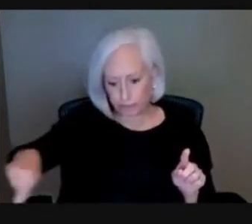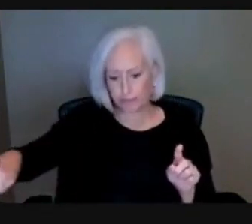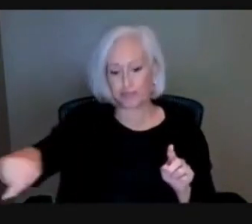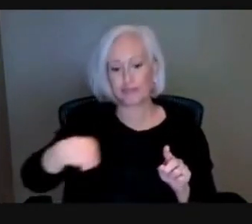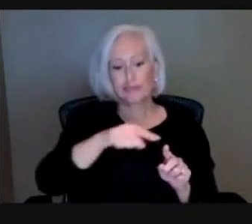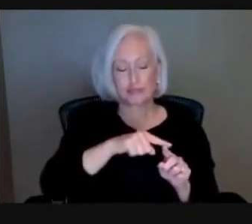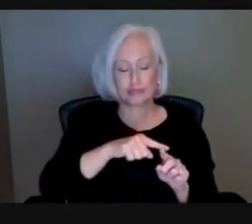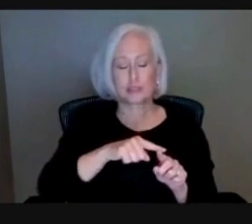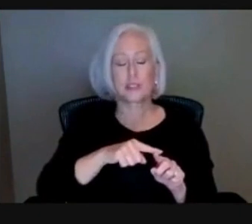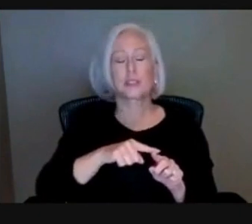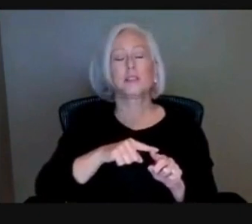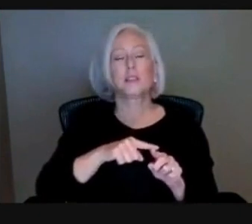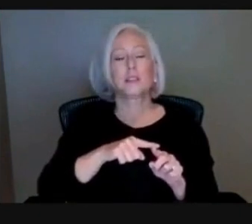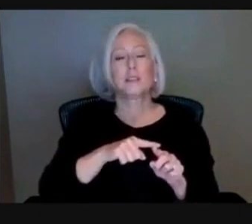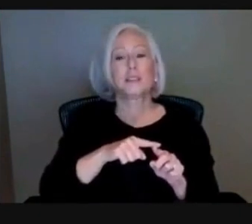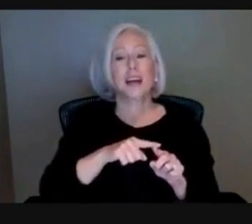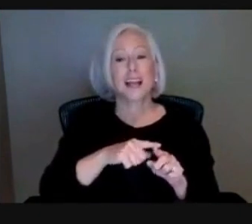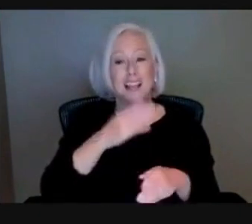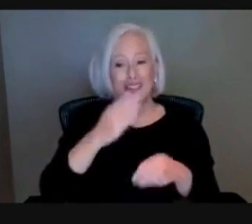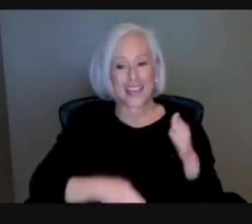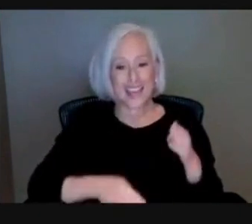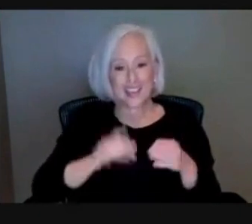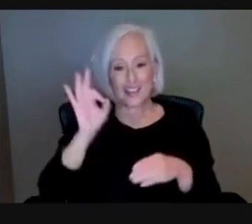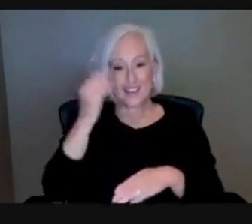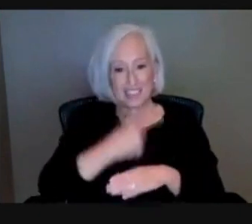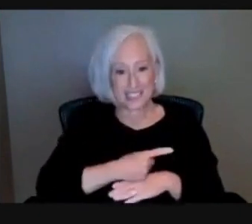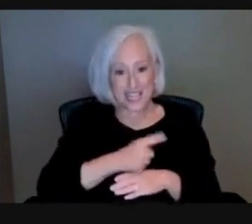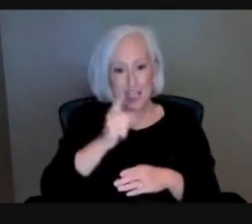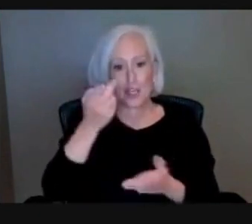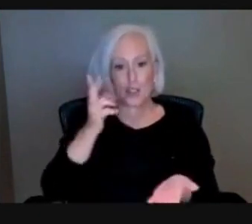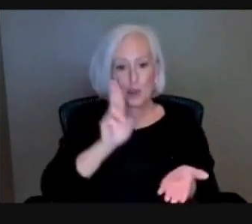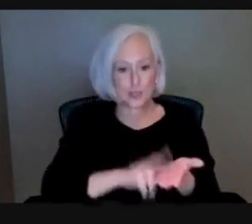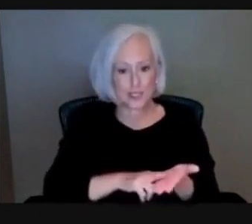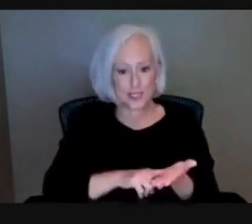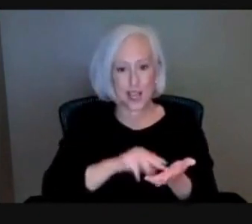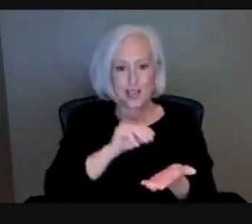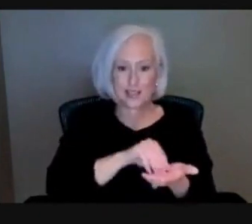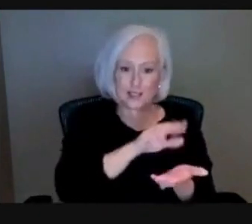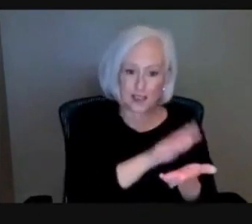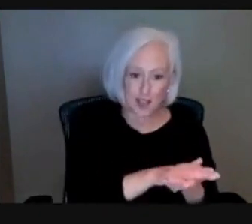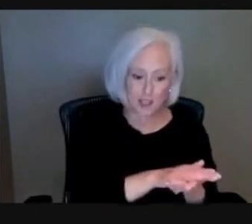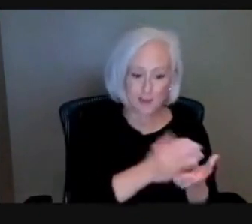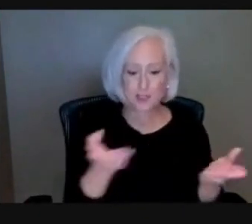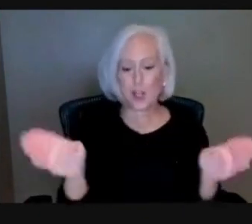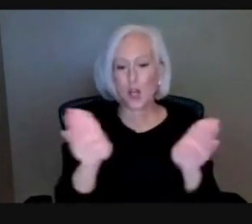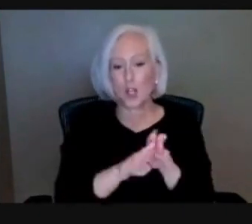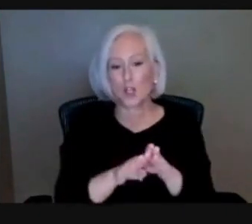day, you sign your loan documents, you close your loan, and you get your keys.